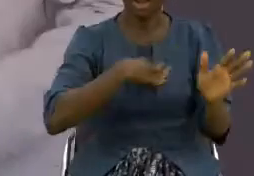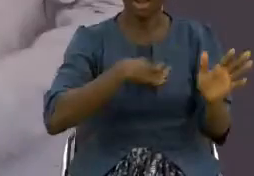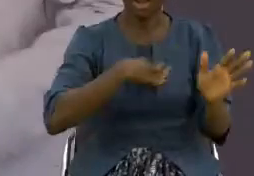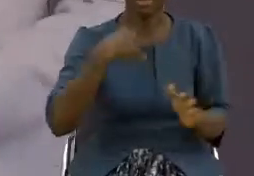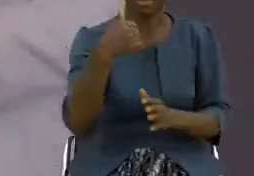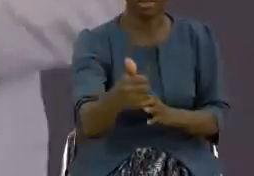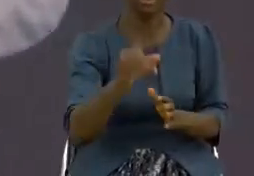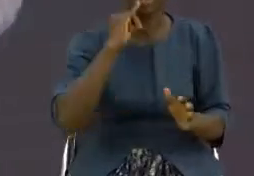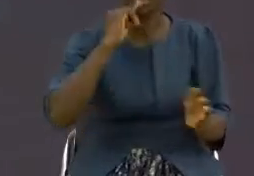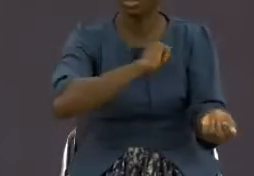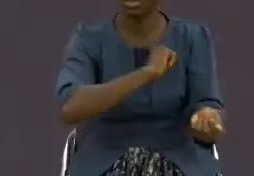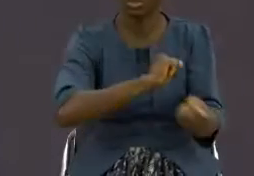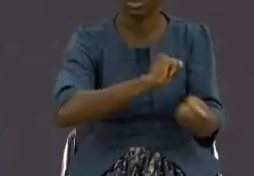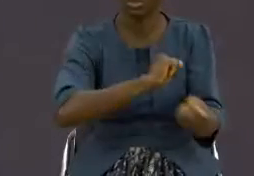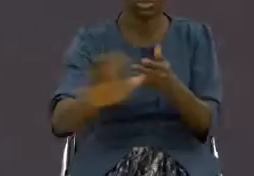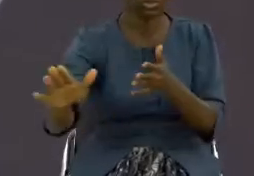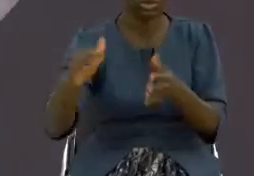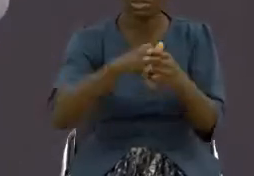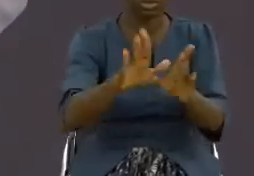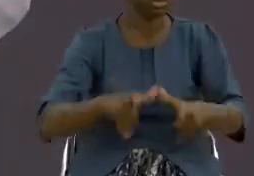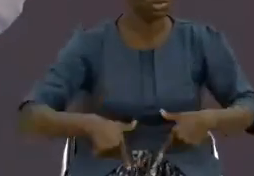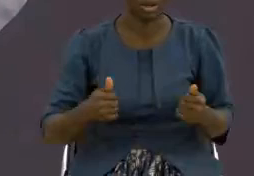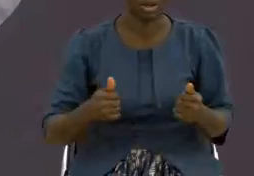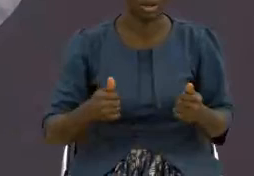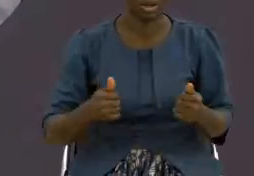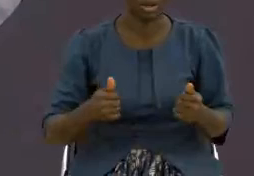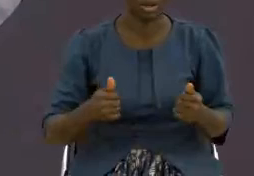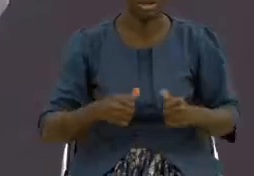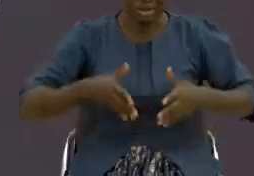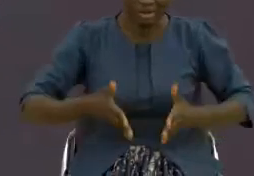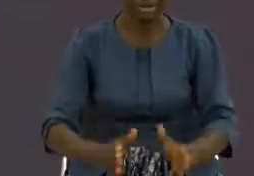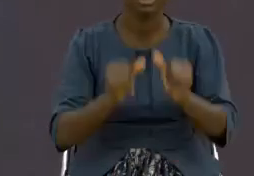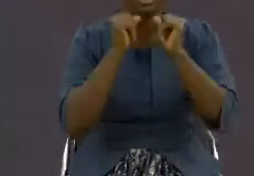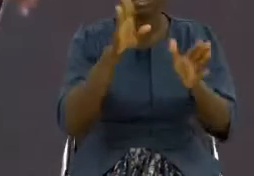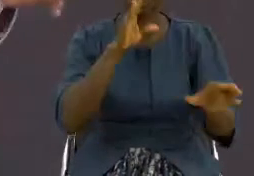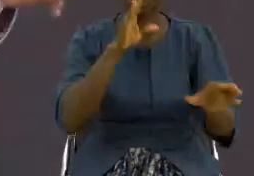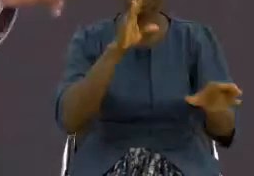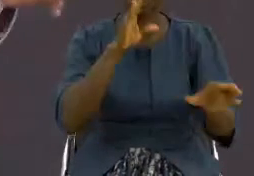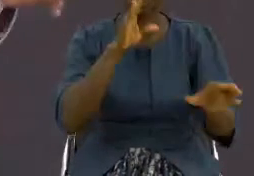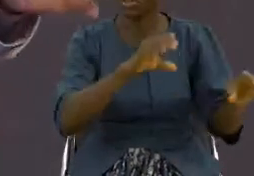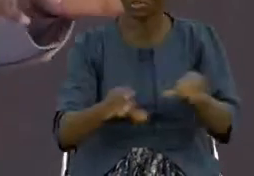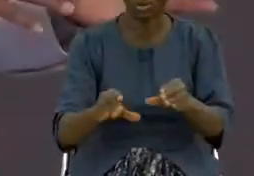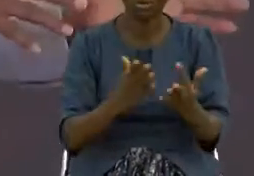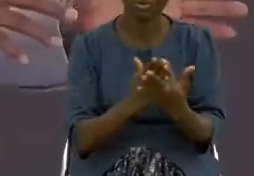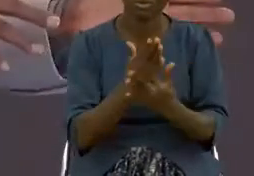Let nothing be done through strife or vain glory,